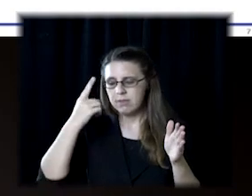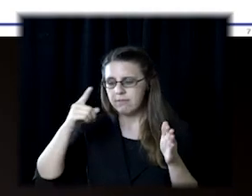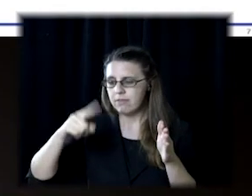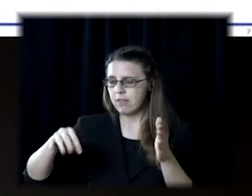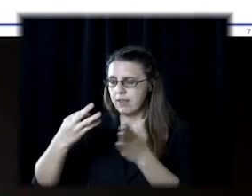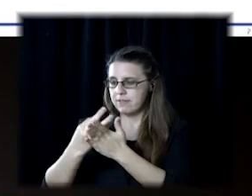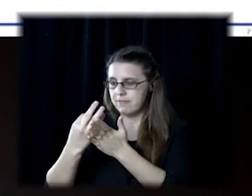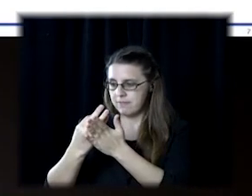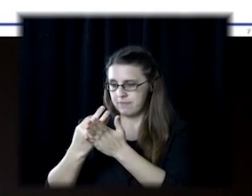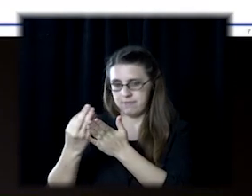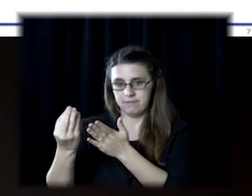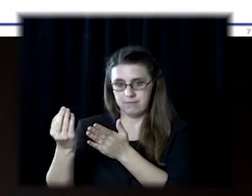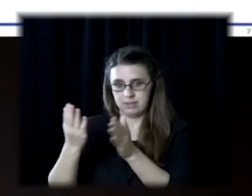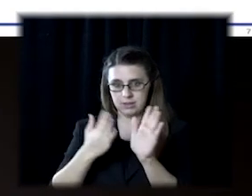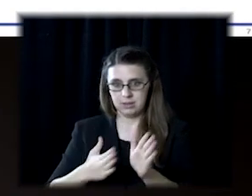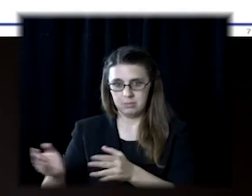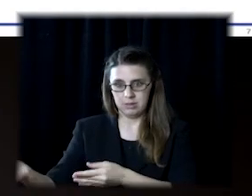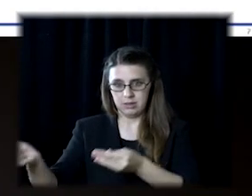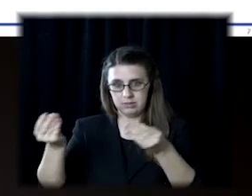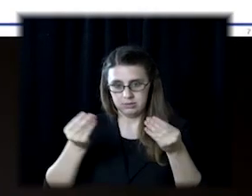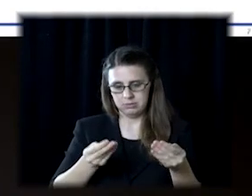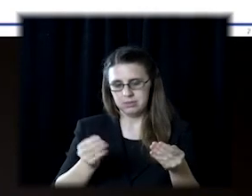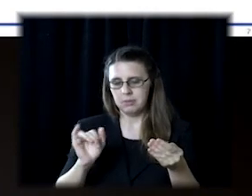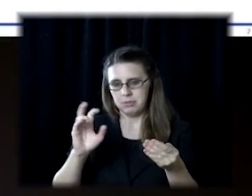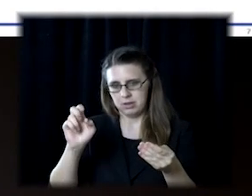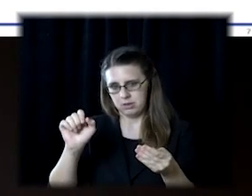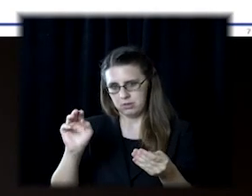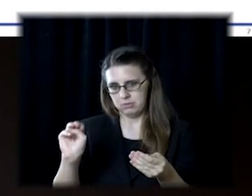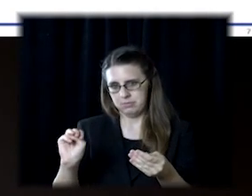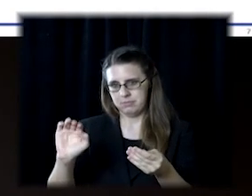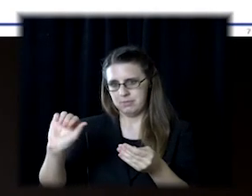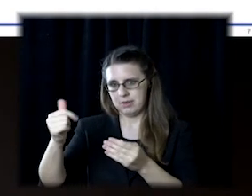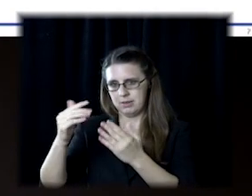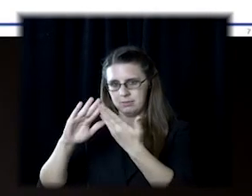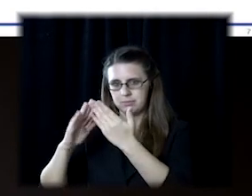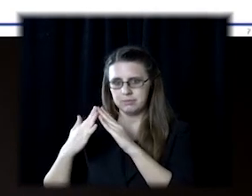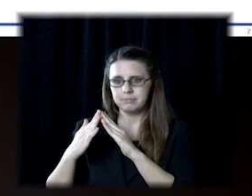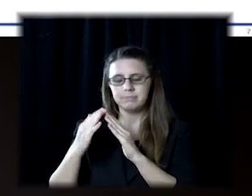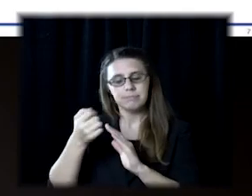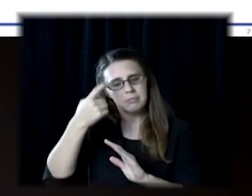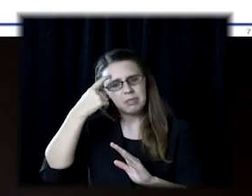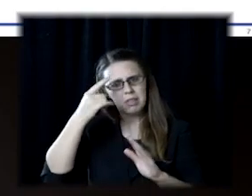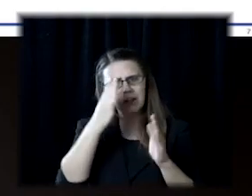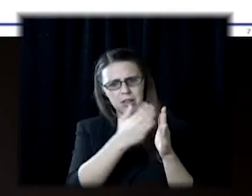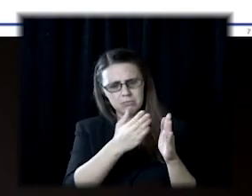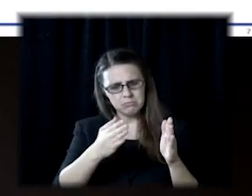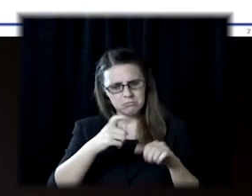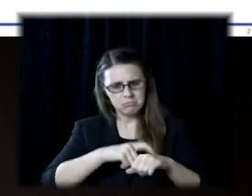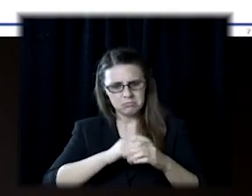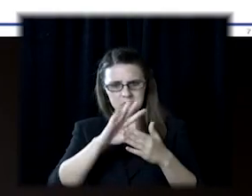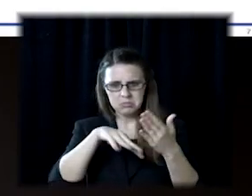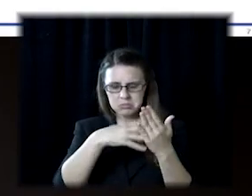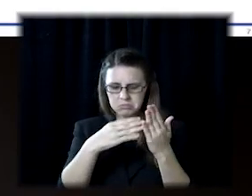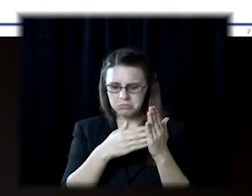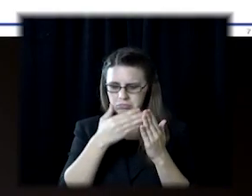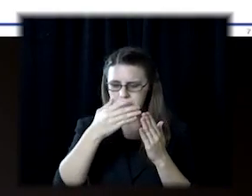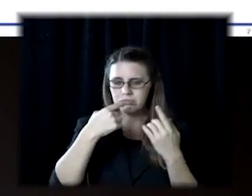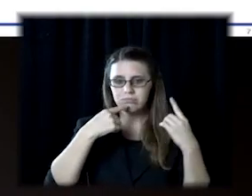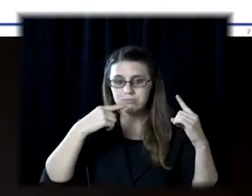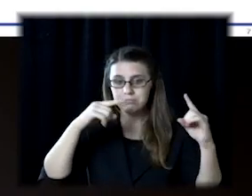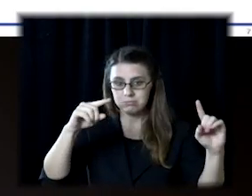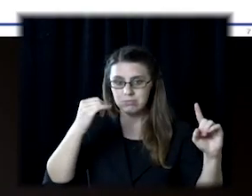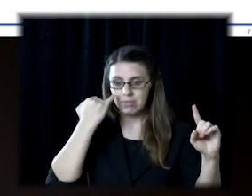plans at the 10 municipalities in CRIM. And we believe this timeline is achievable if we all work diligently to produce them for the Oversight